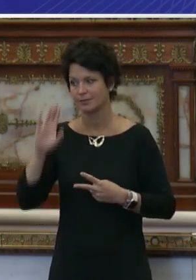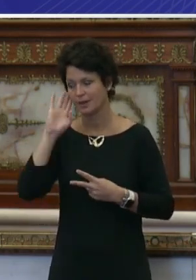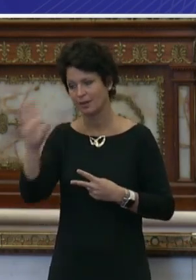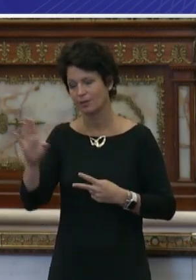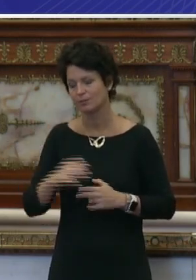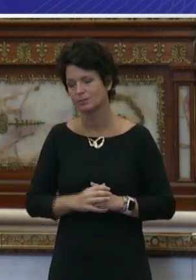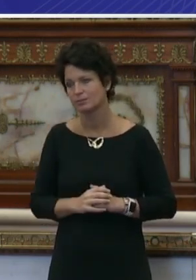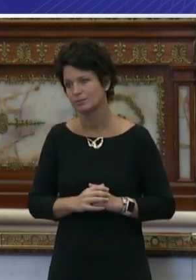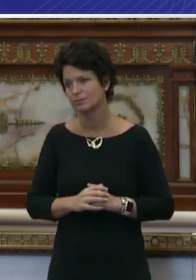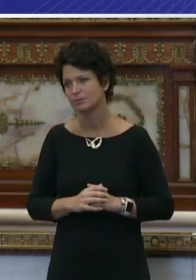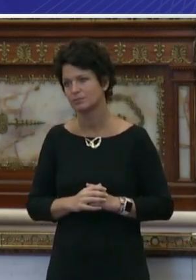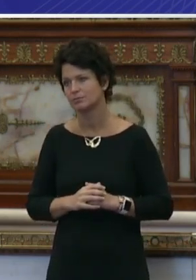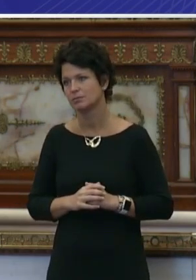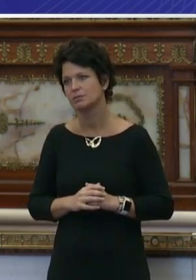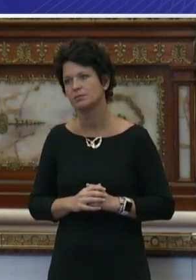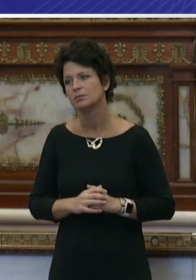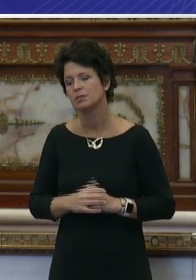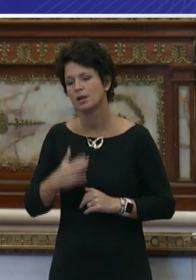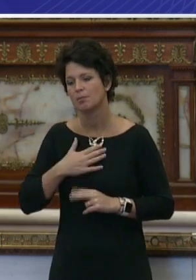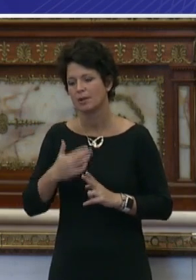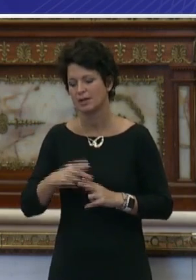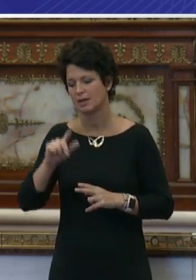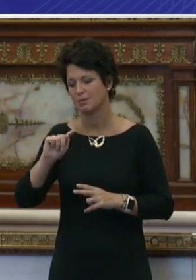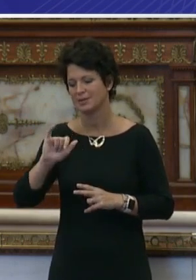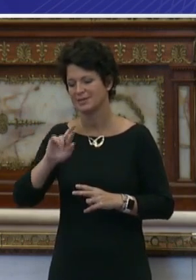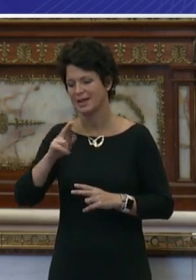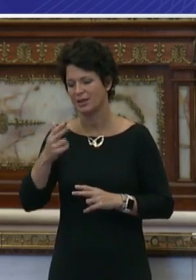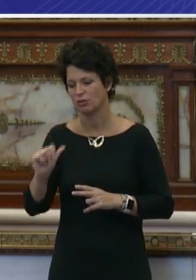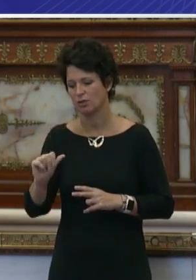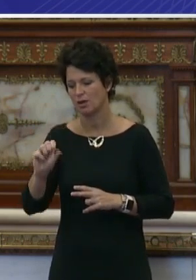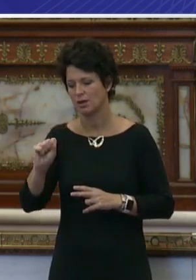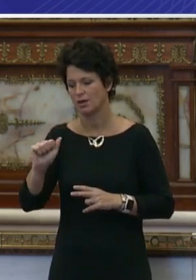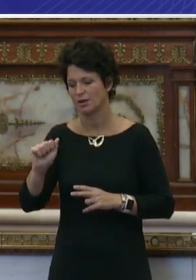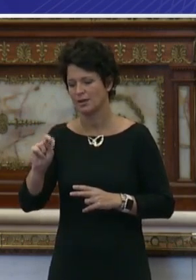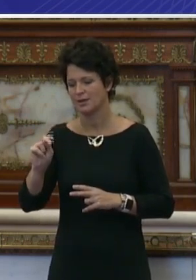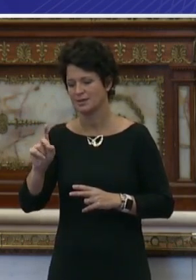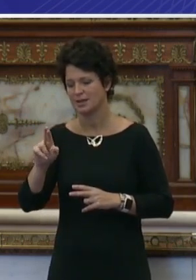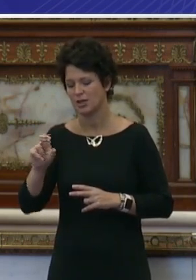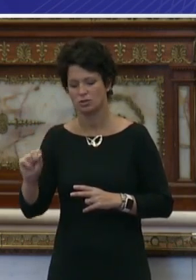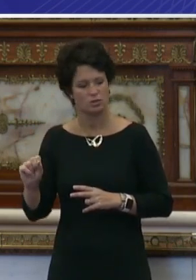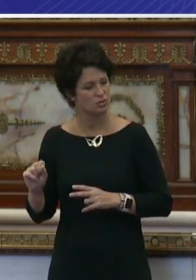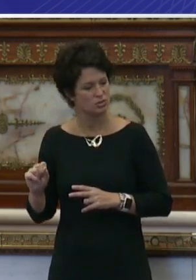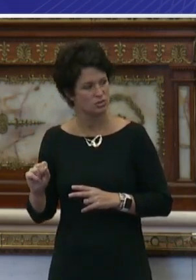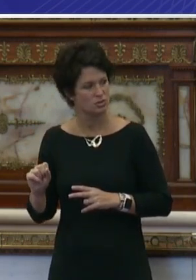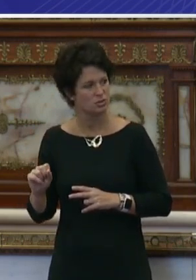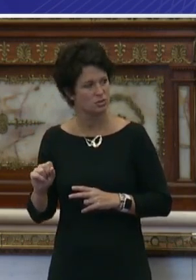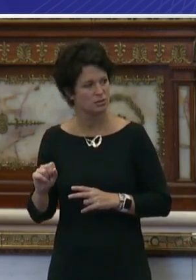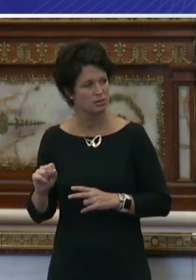Hello. Hello. My name is Tahira Sanders, and I'm a home care worker.